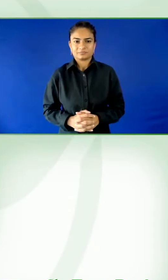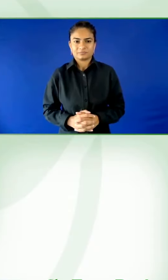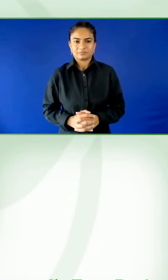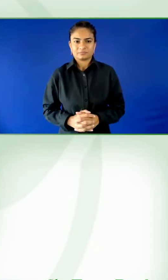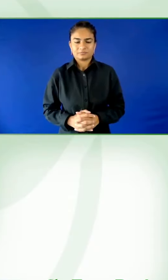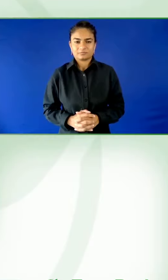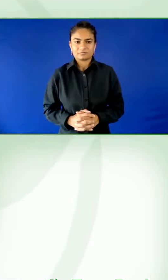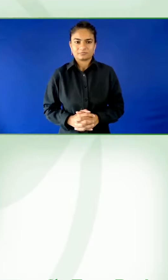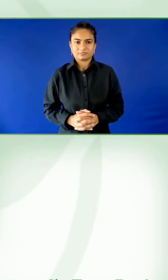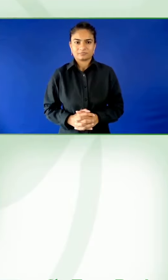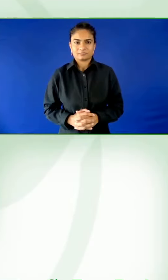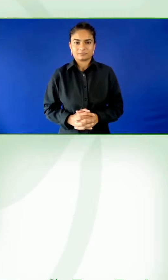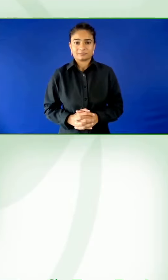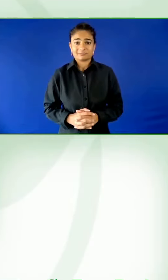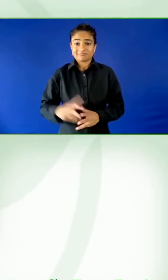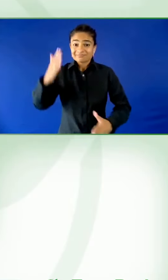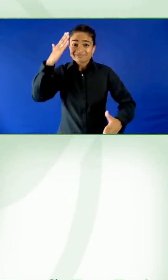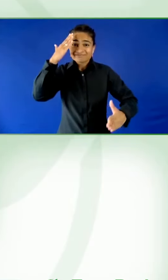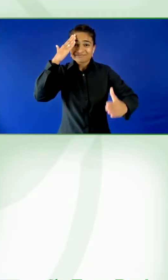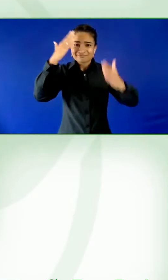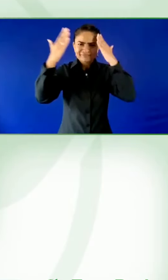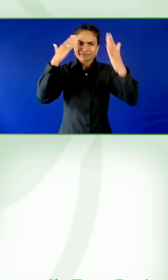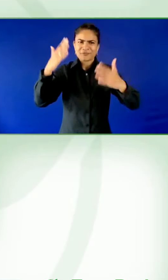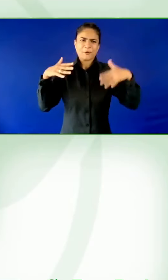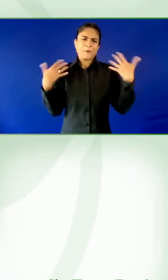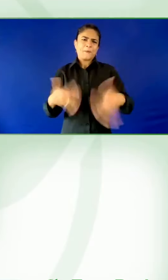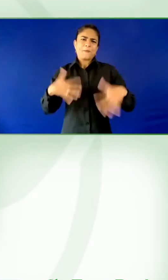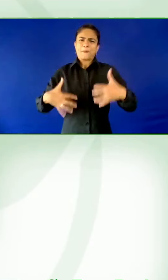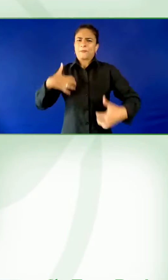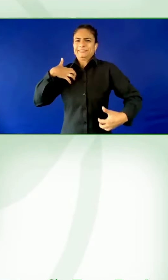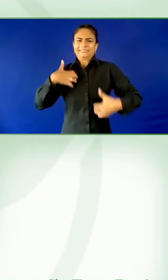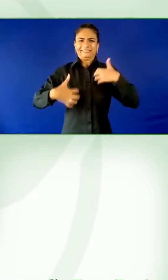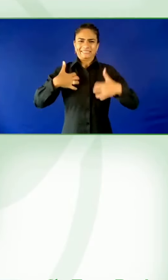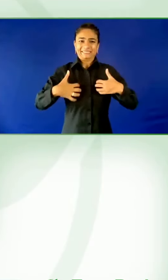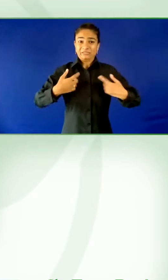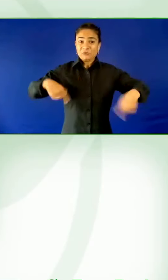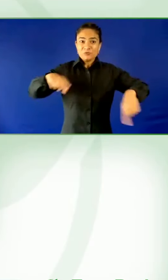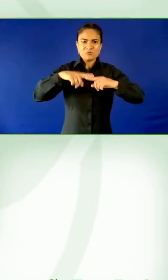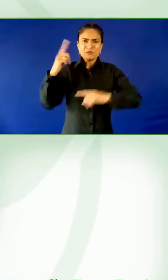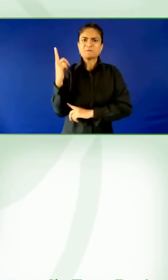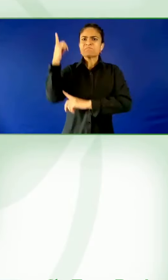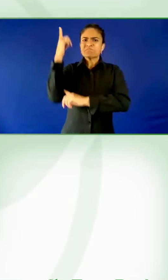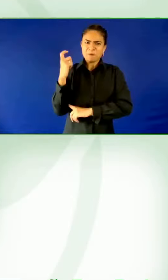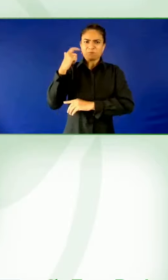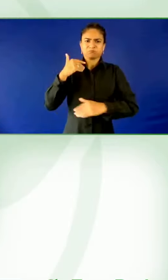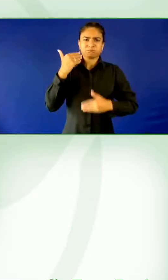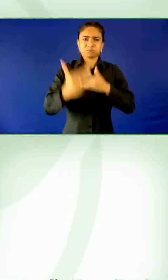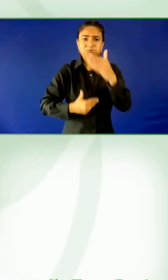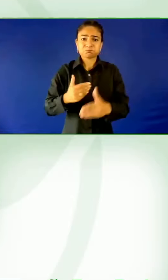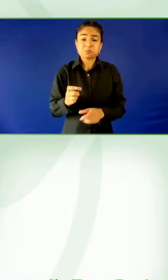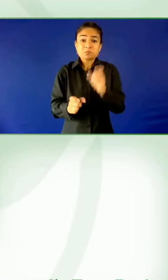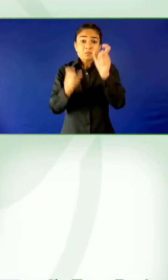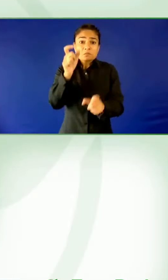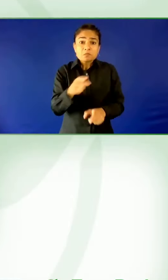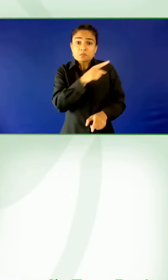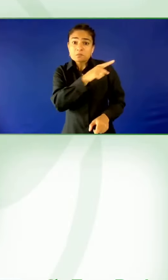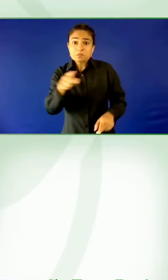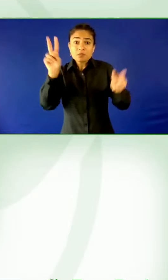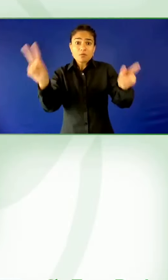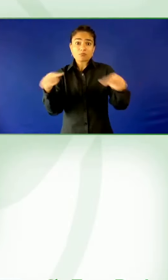so I hope you are caffeinated and ready to go because we're going to get jumping right in. This is a